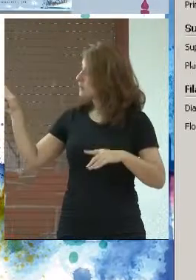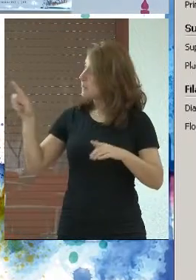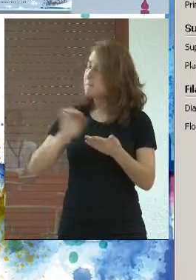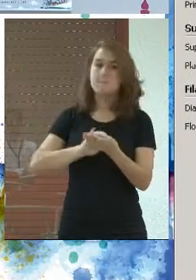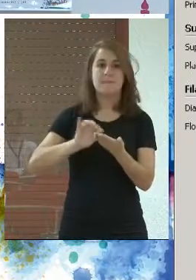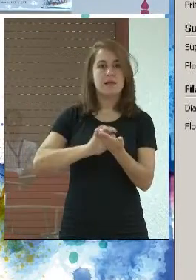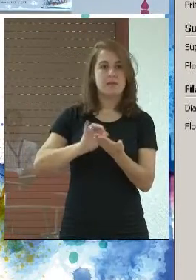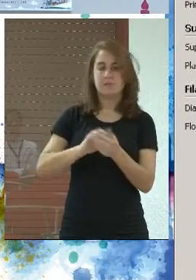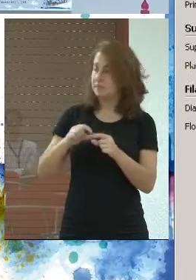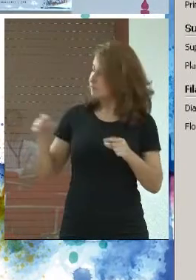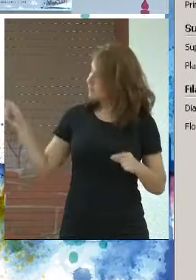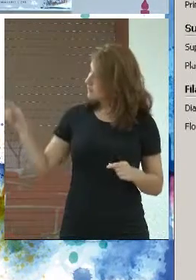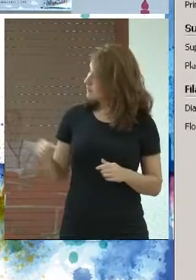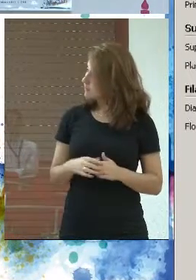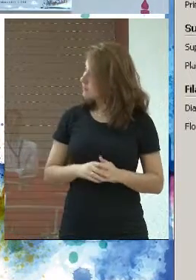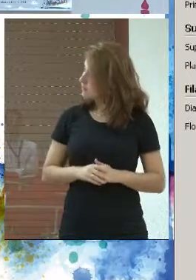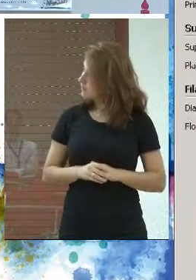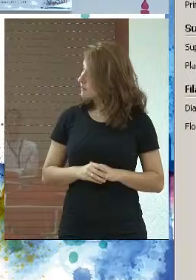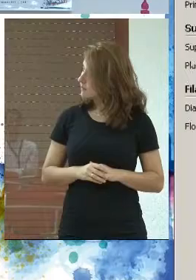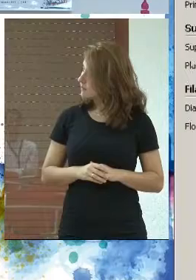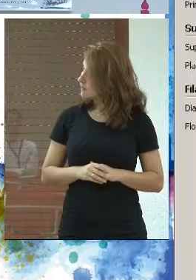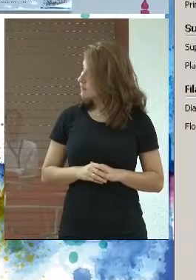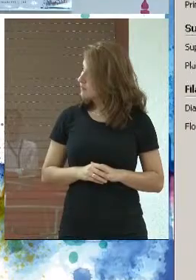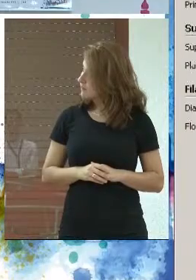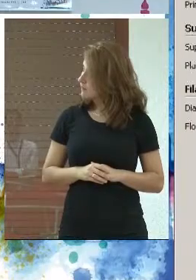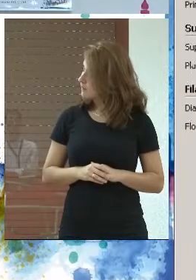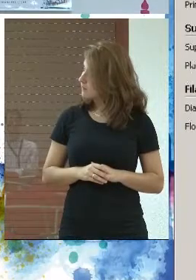millimeters. Do you see this in great detail?